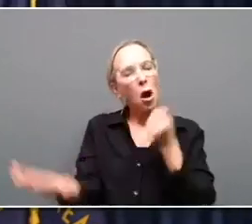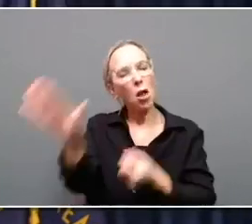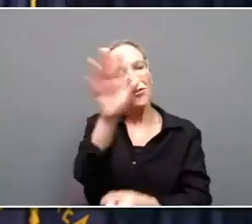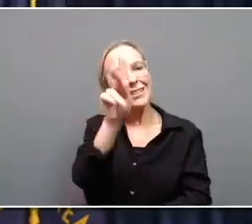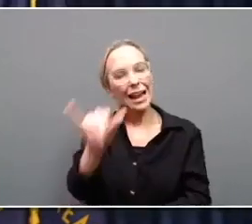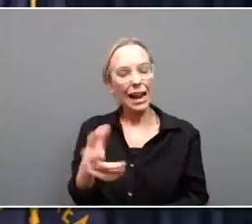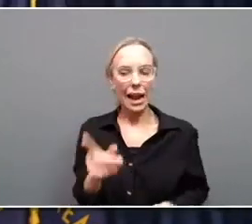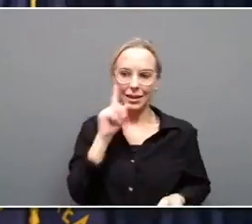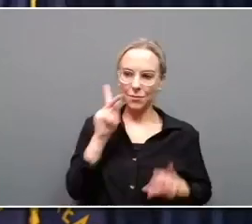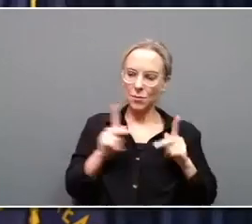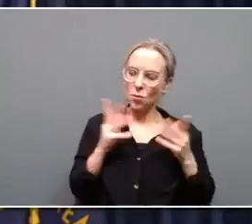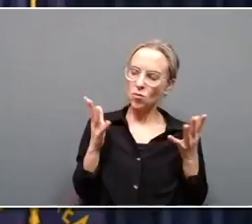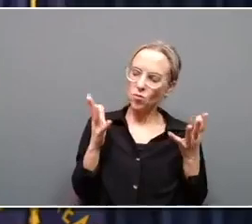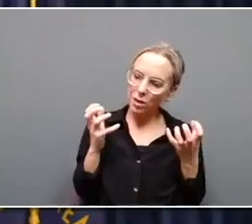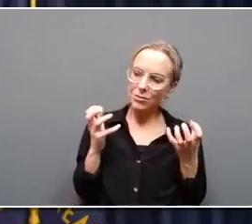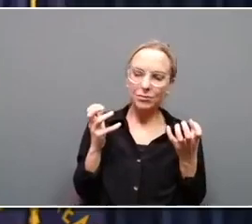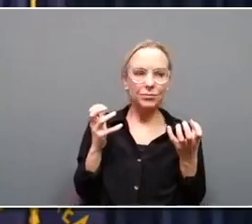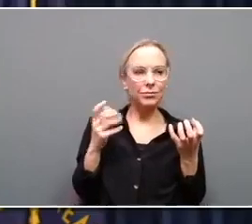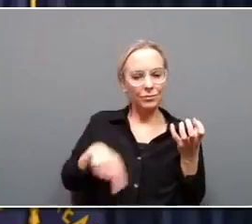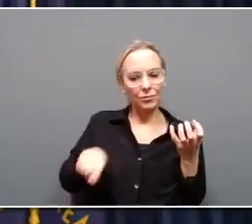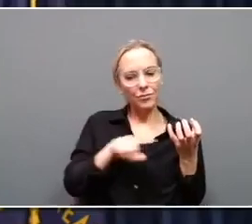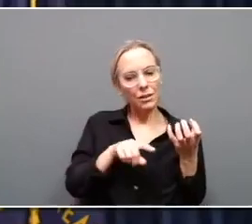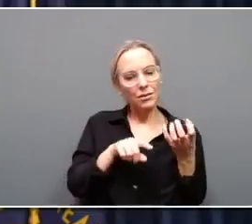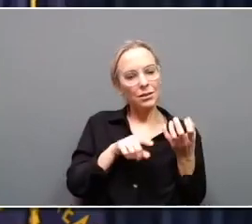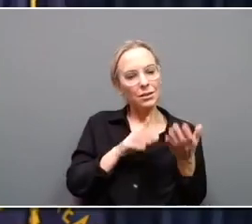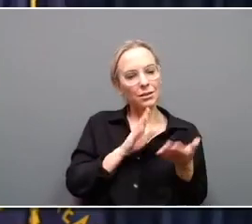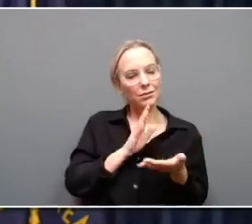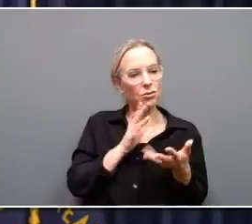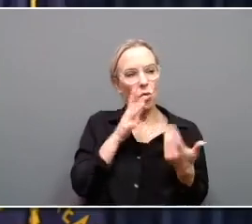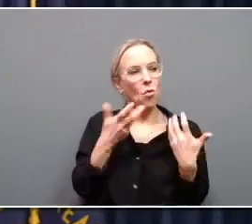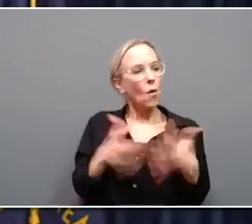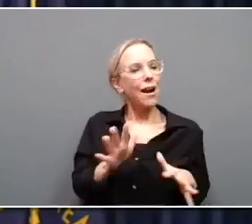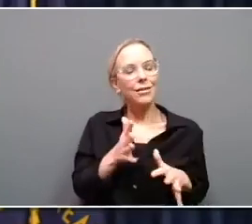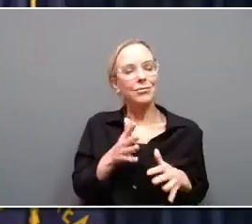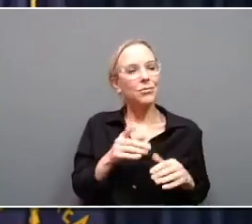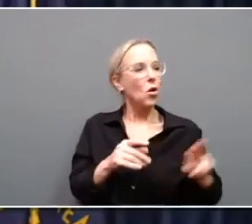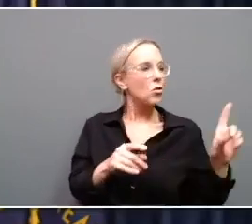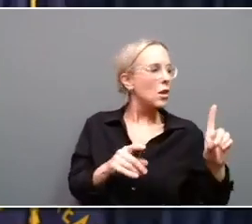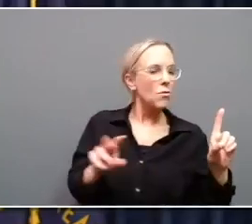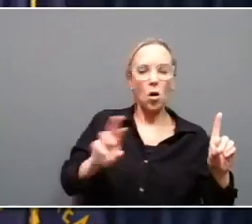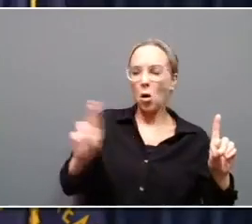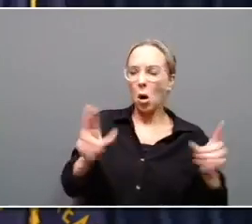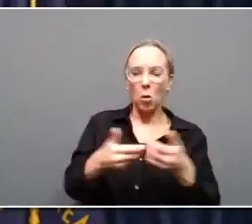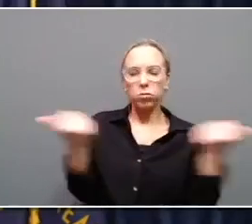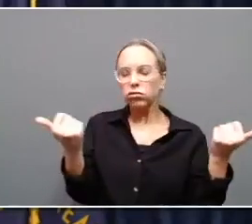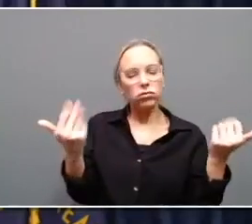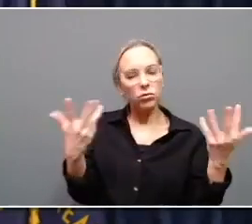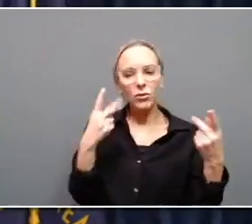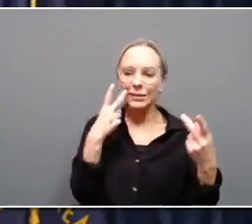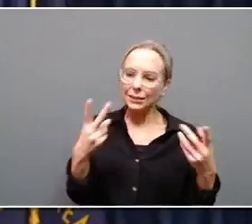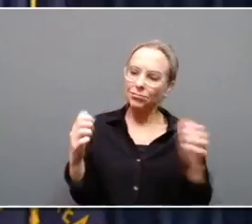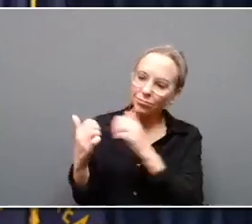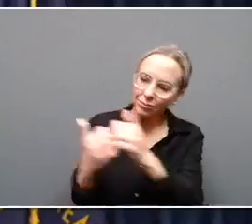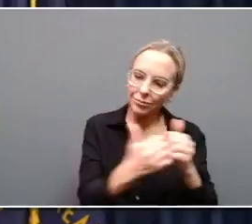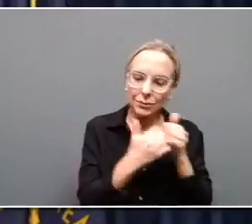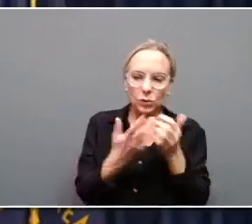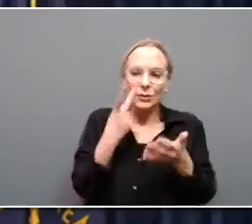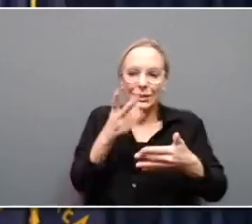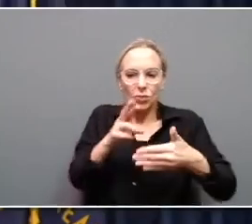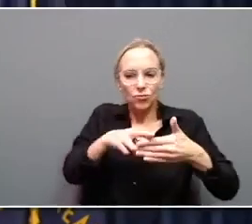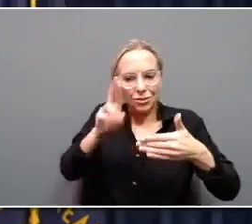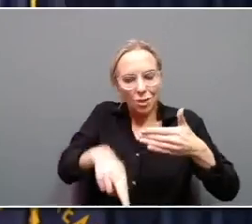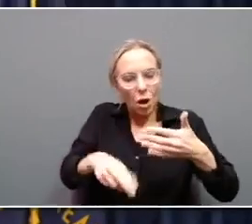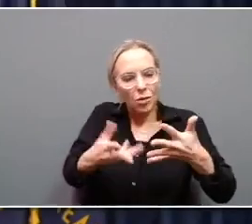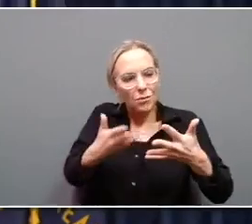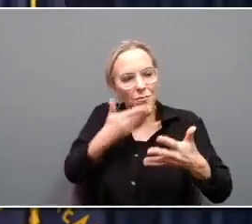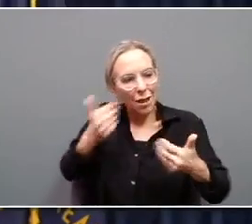wanting us to stop the partisan bickering and to move forward together. They want to see results in a better life. I think we also